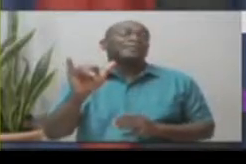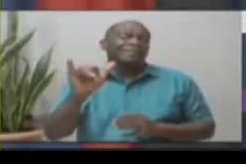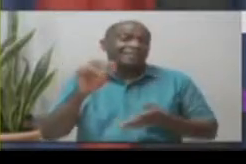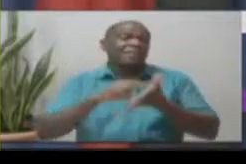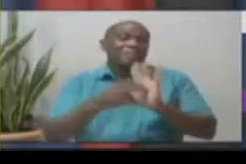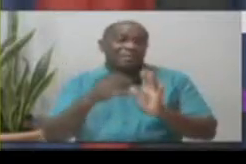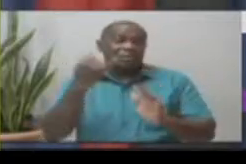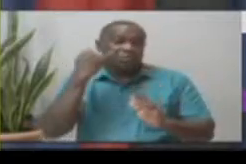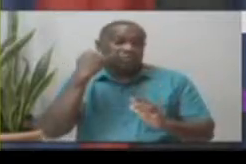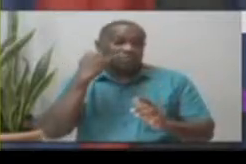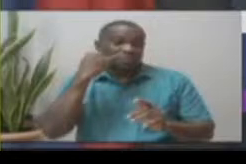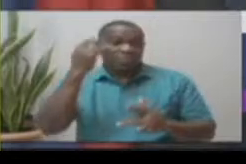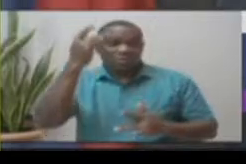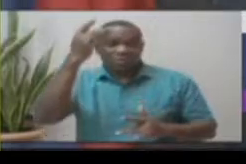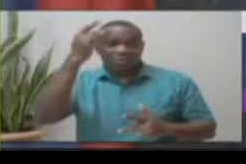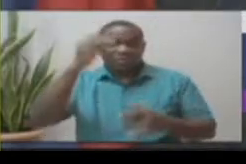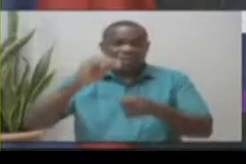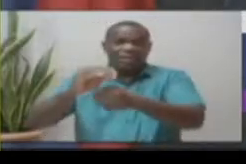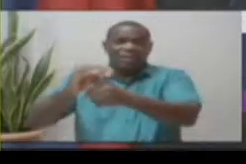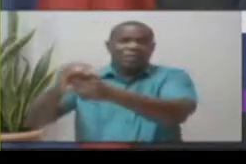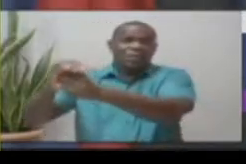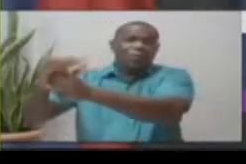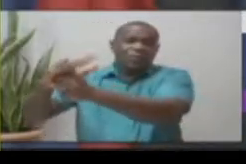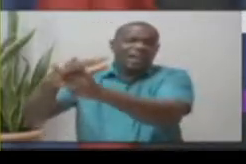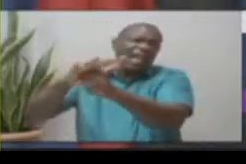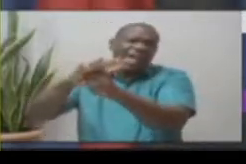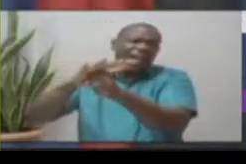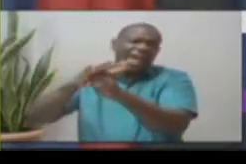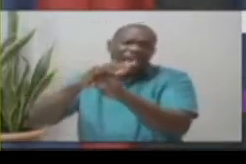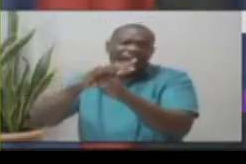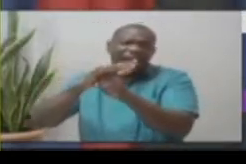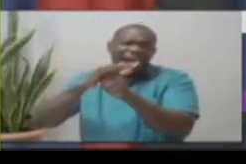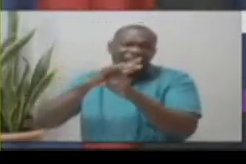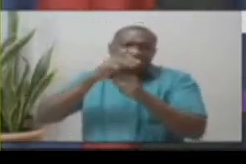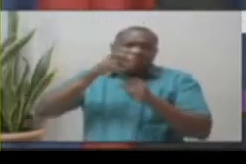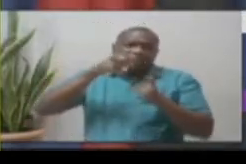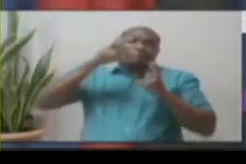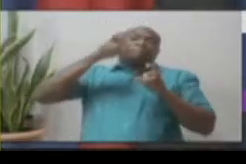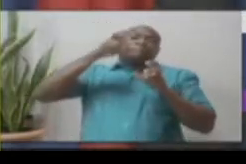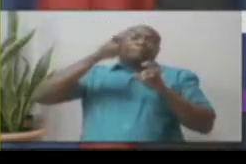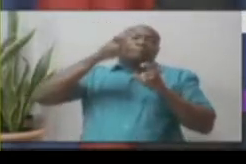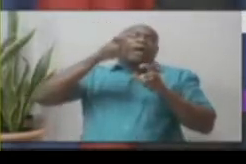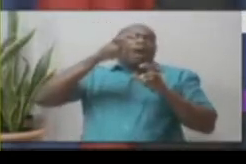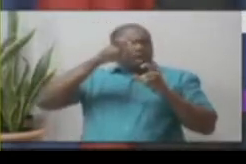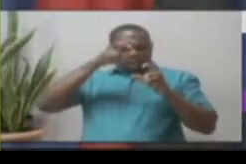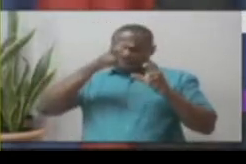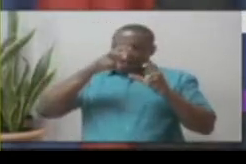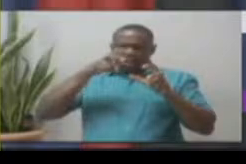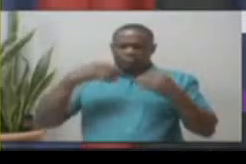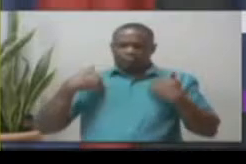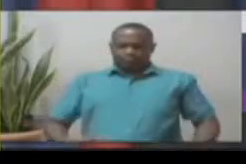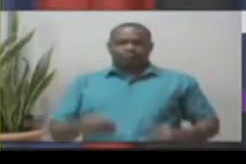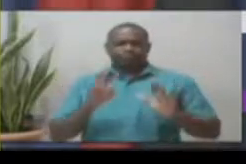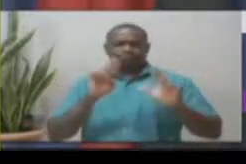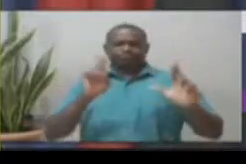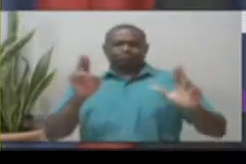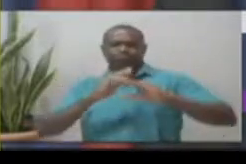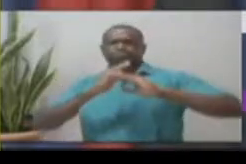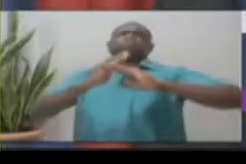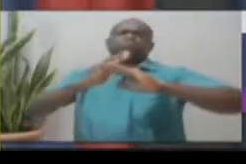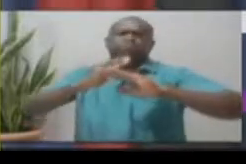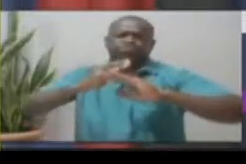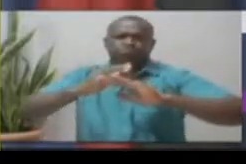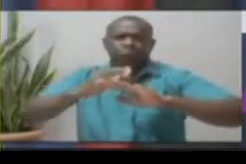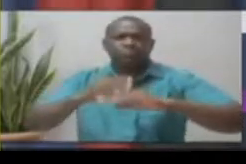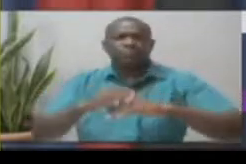dying. Looking around the world where the vaccination program have been well ahead of ours is one thing coming after the others. You can